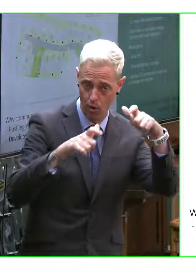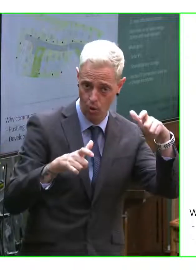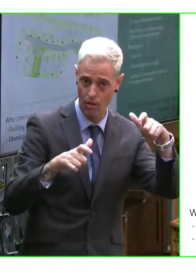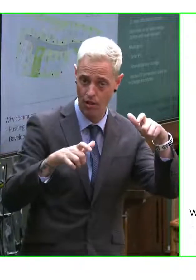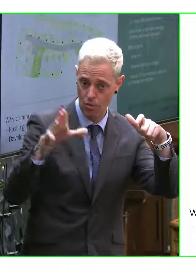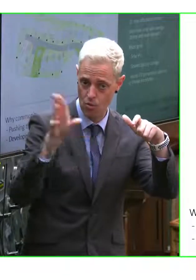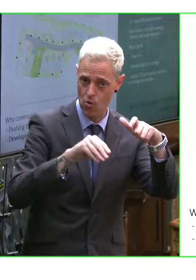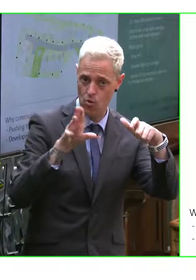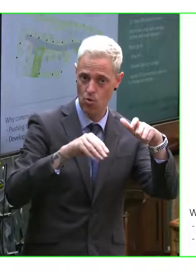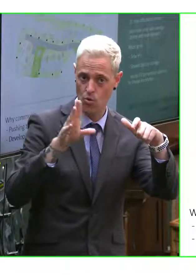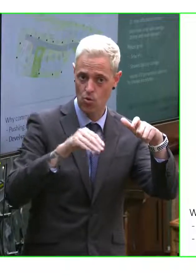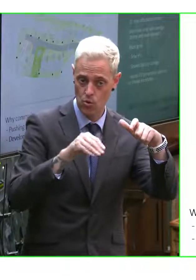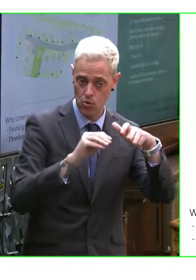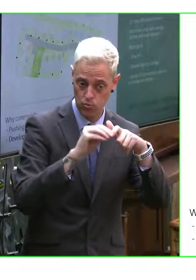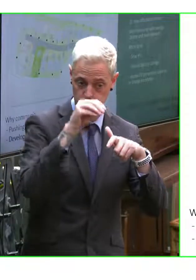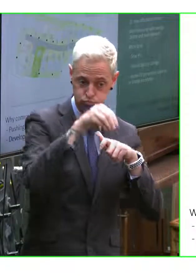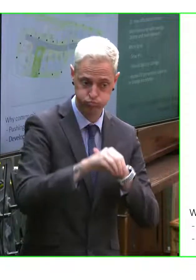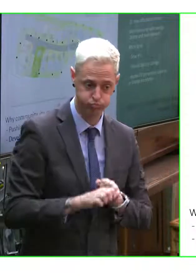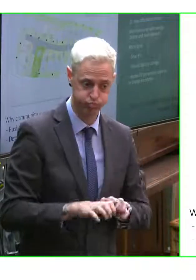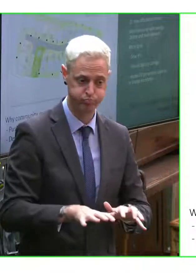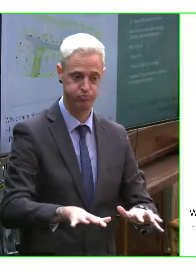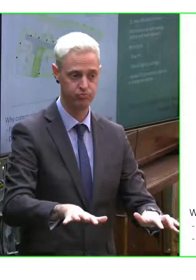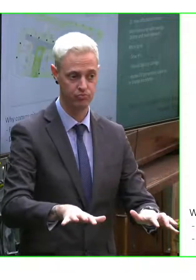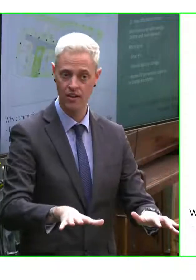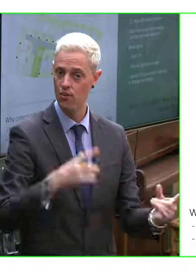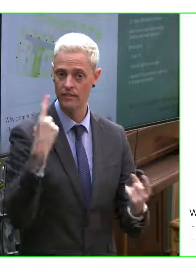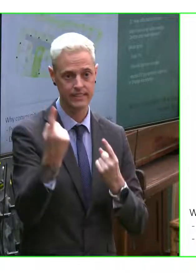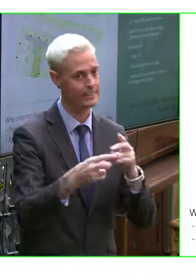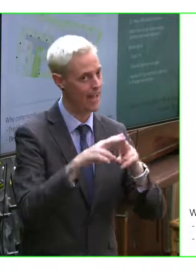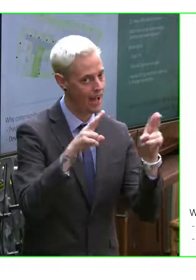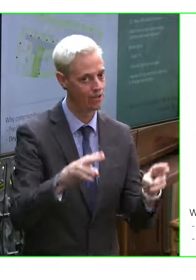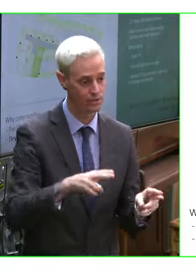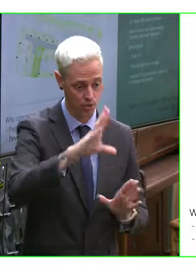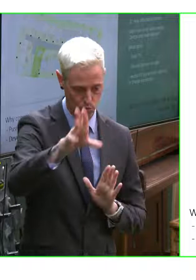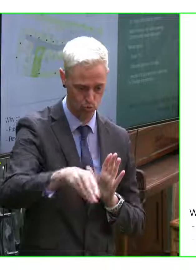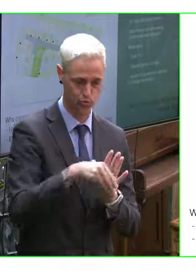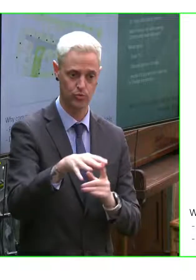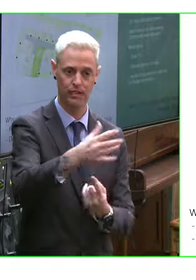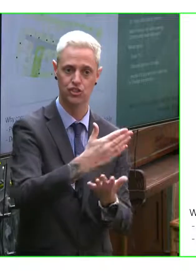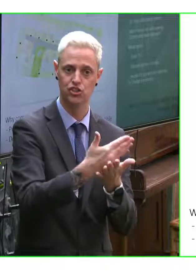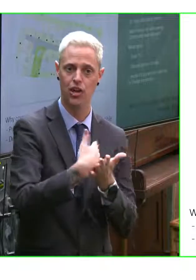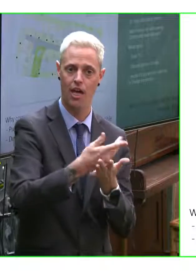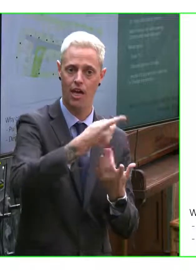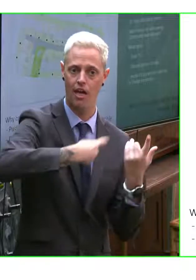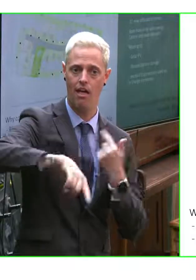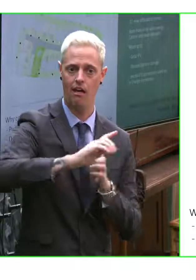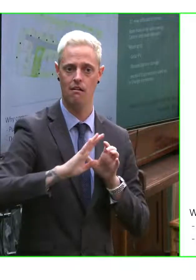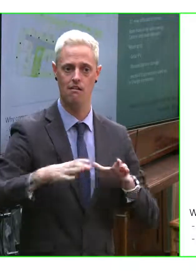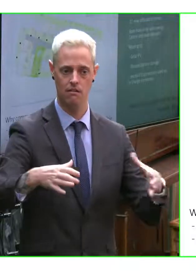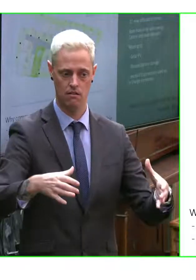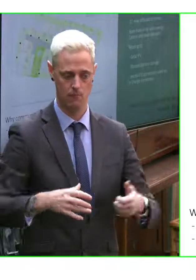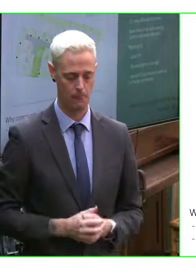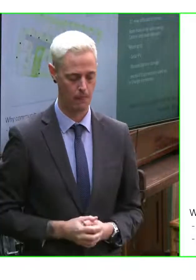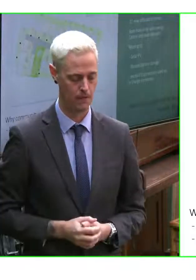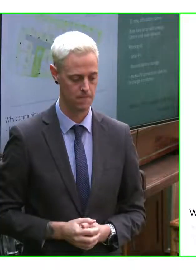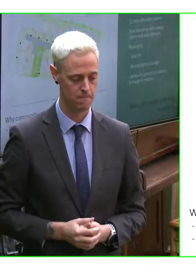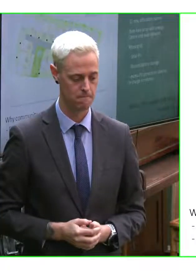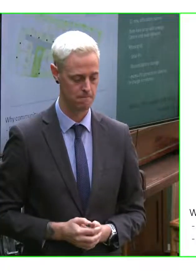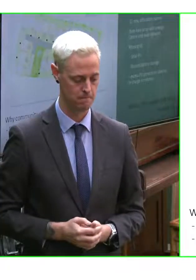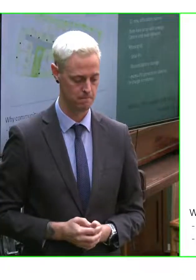any generation will go to the microgrid as opposed to each individual house. We're also looking at